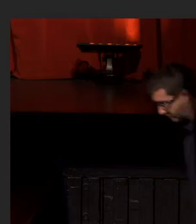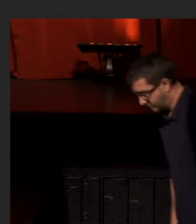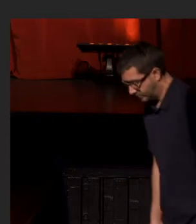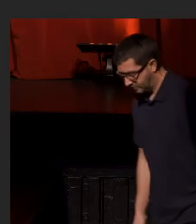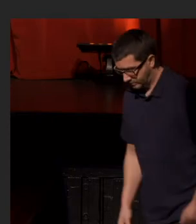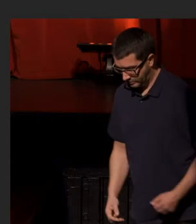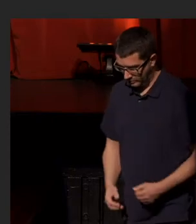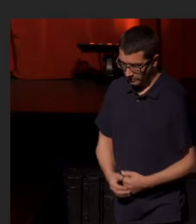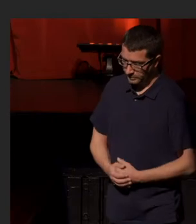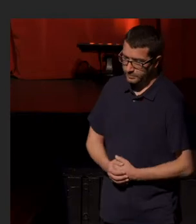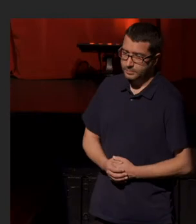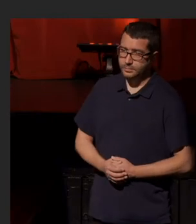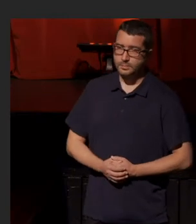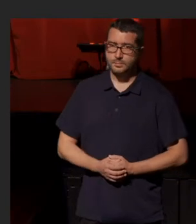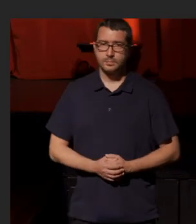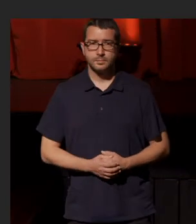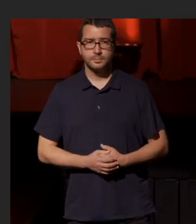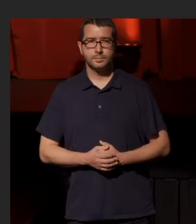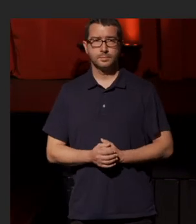Holtis.